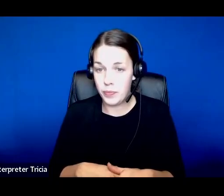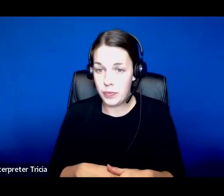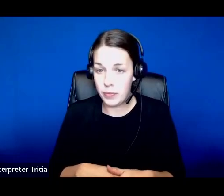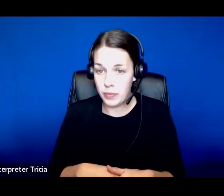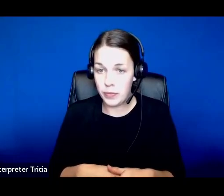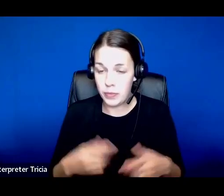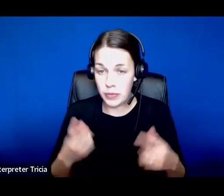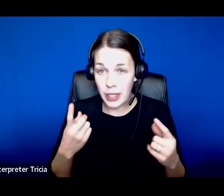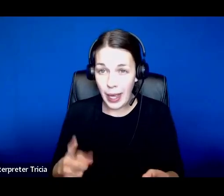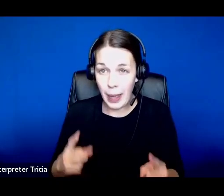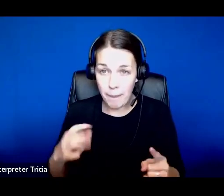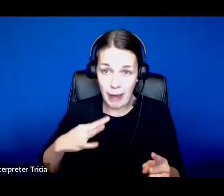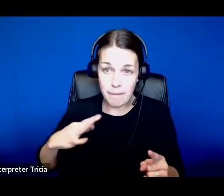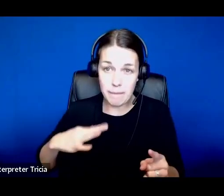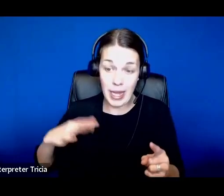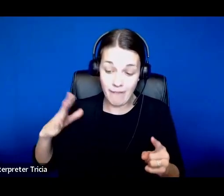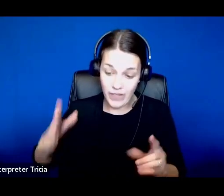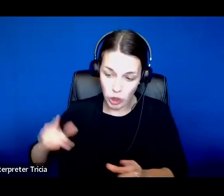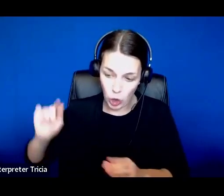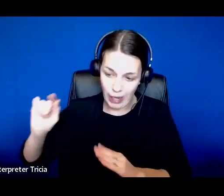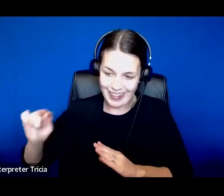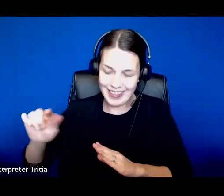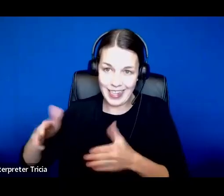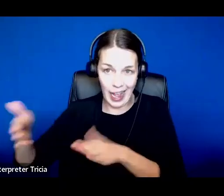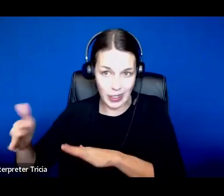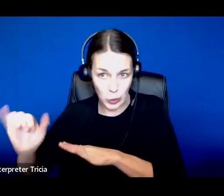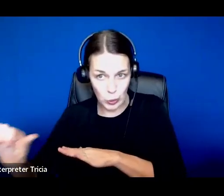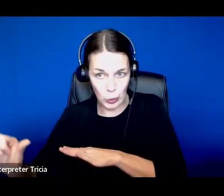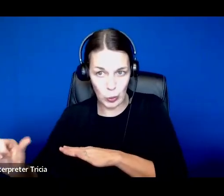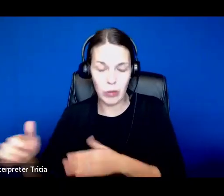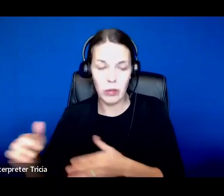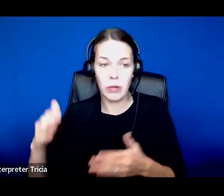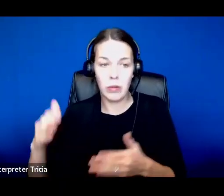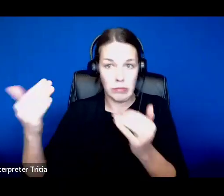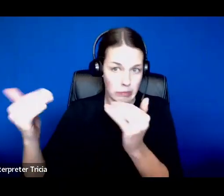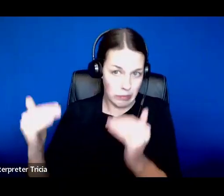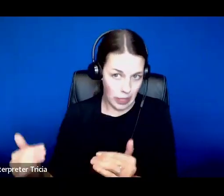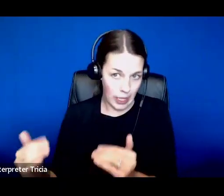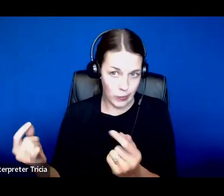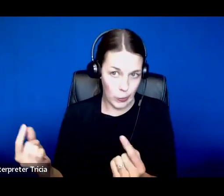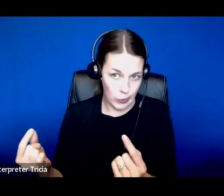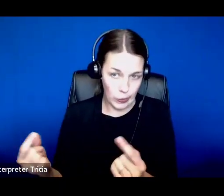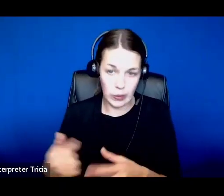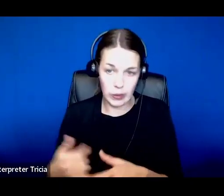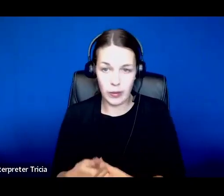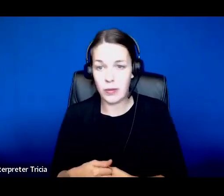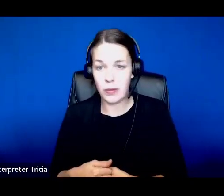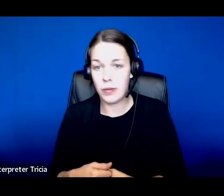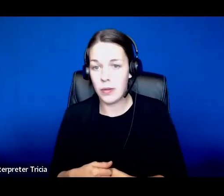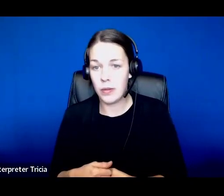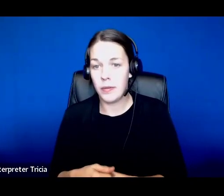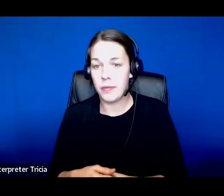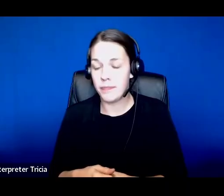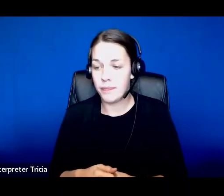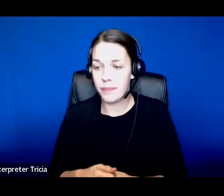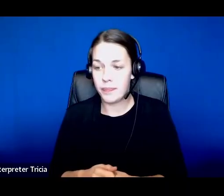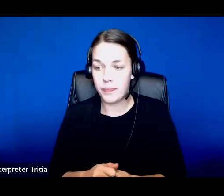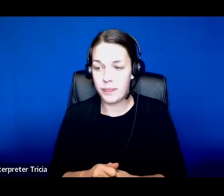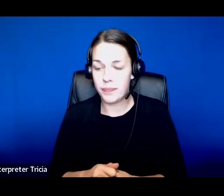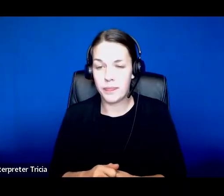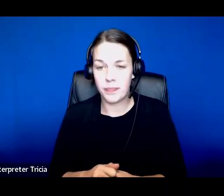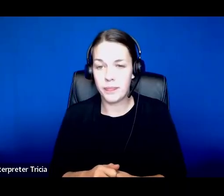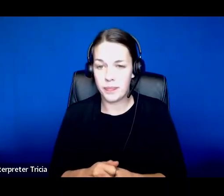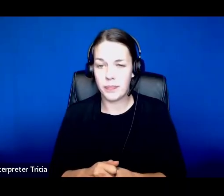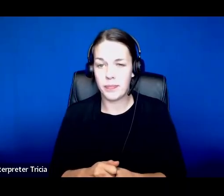of what happens if the beneficiary dies, where does that beneficiary's interest go?